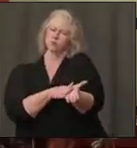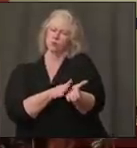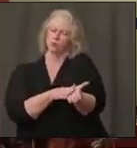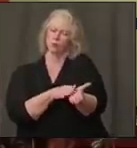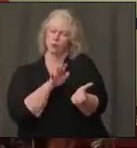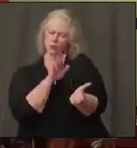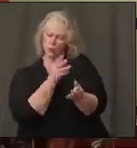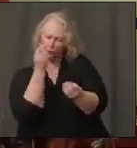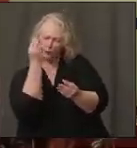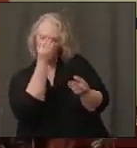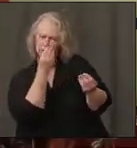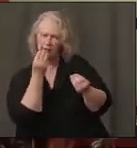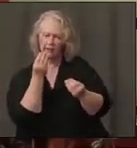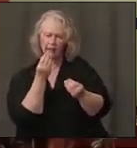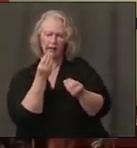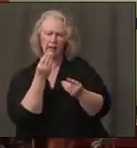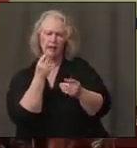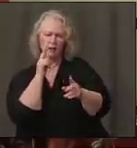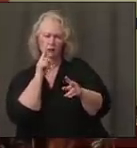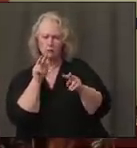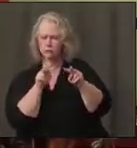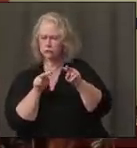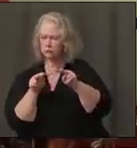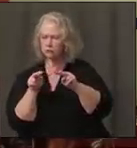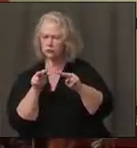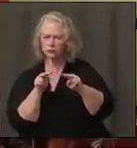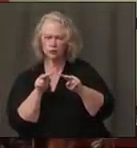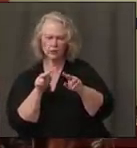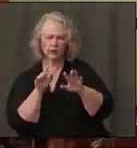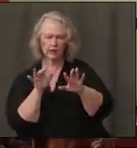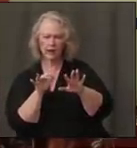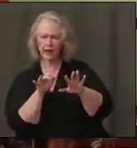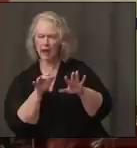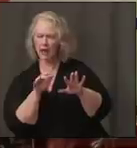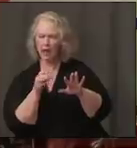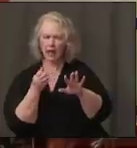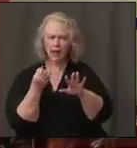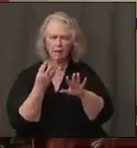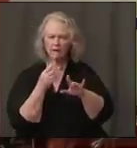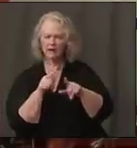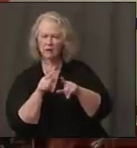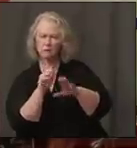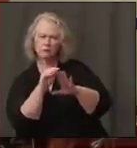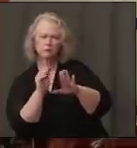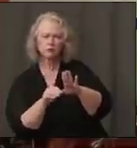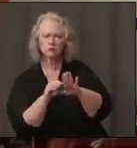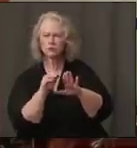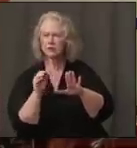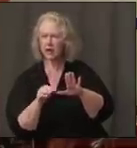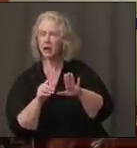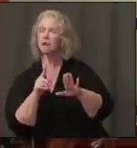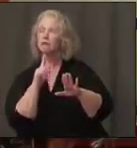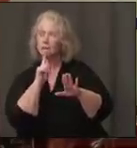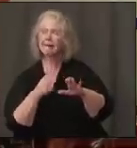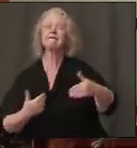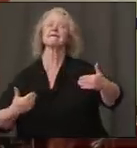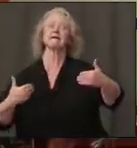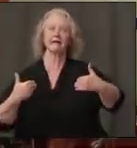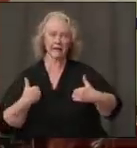the plan to do seroprevalence testing, so you know how many people in Connecticut, what proportion of the population actually has